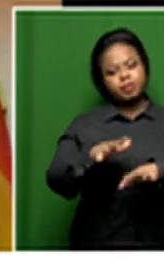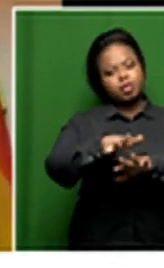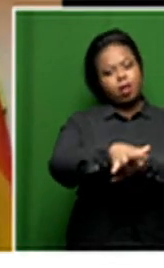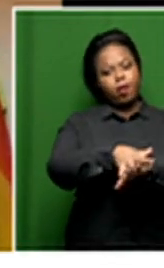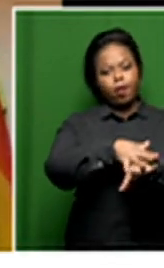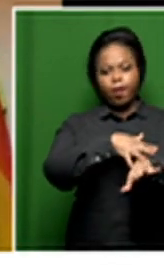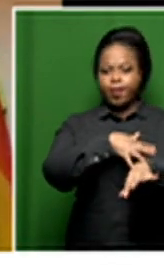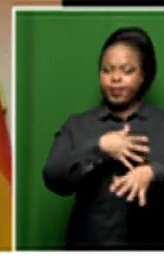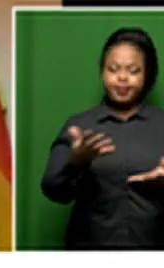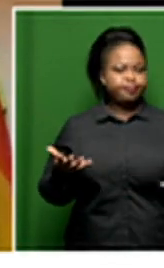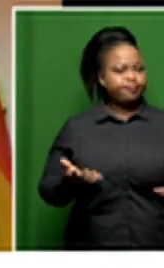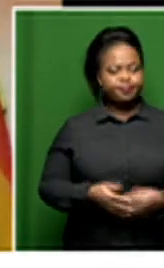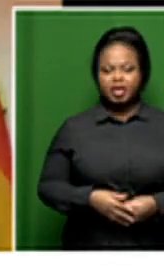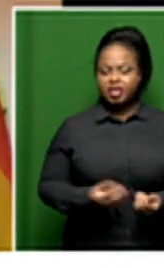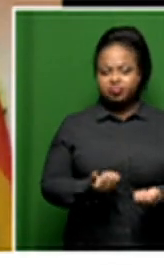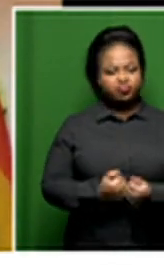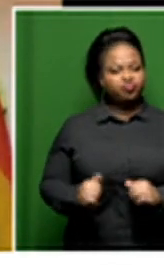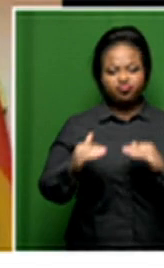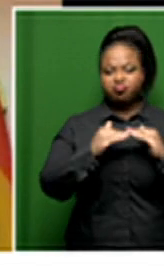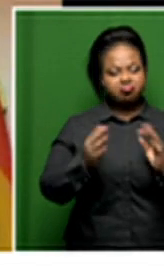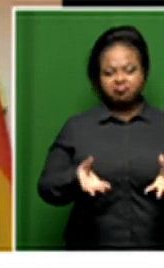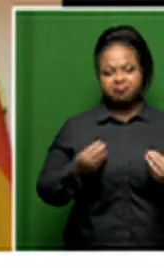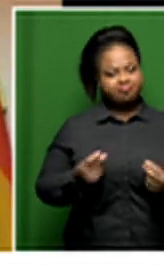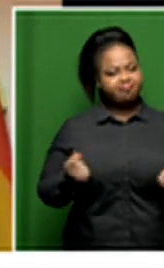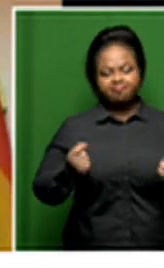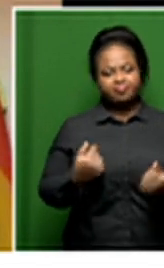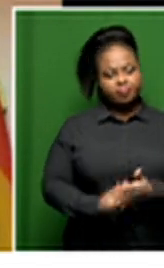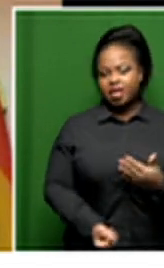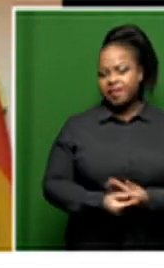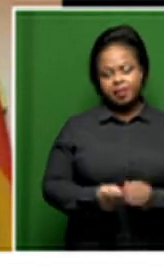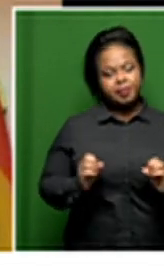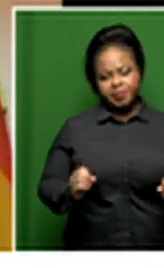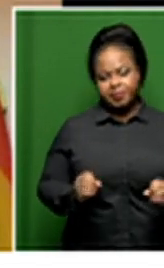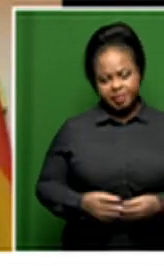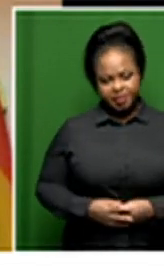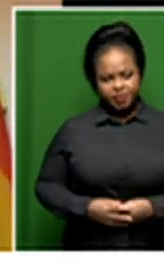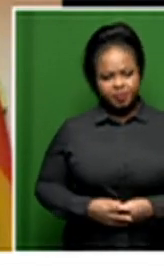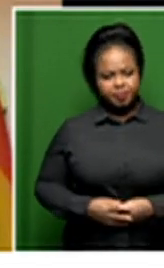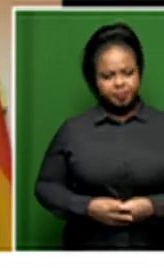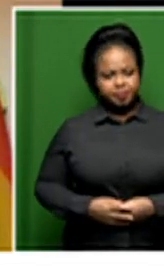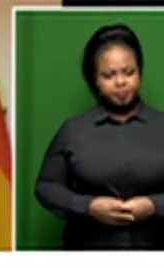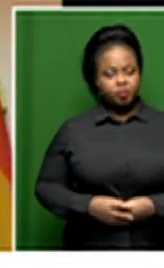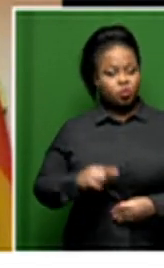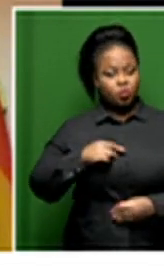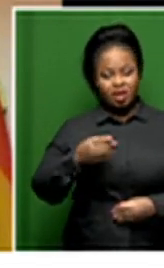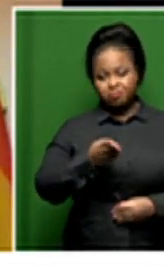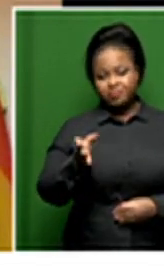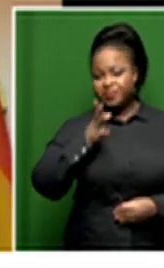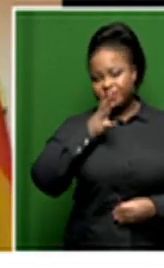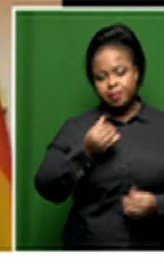to see justice, that is shown to this process or cases that we've